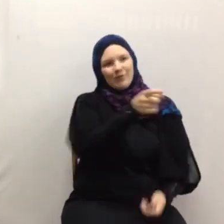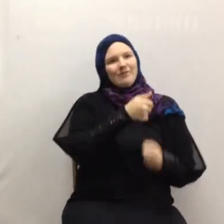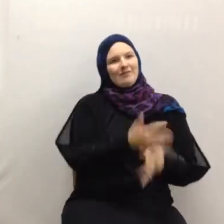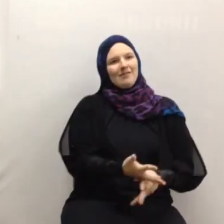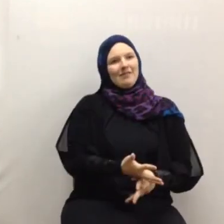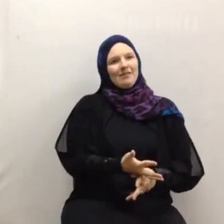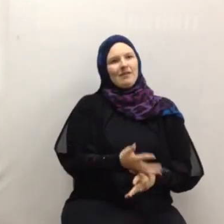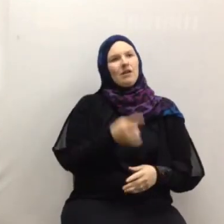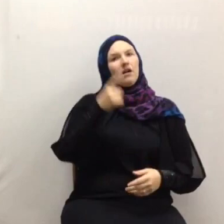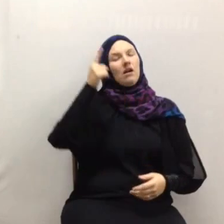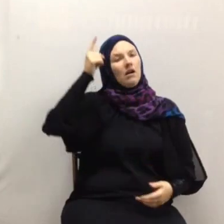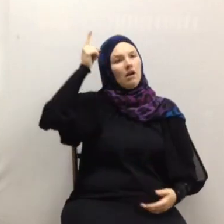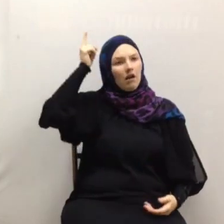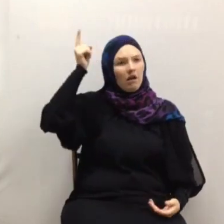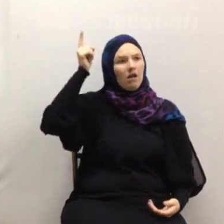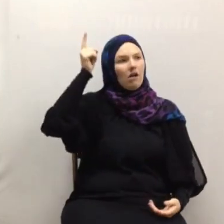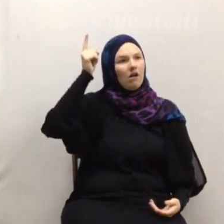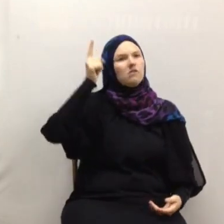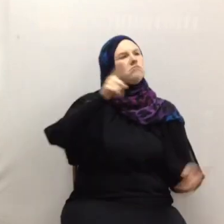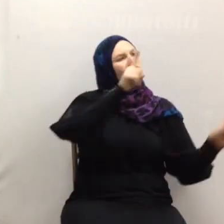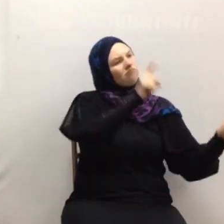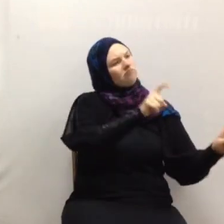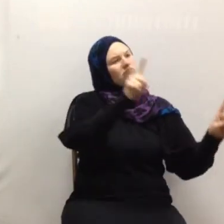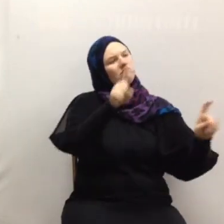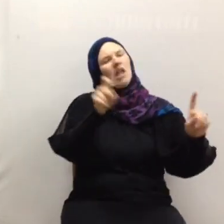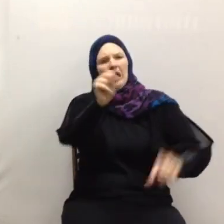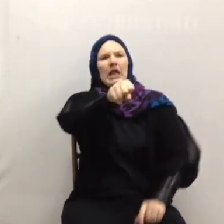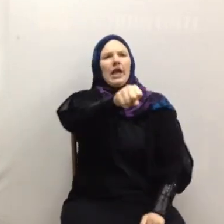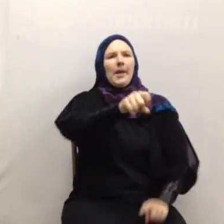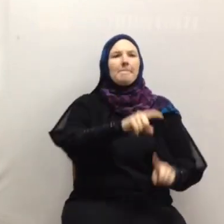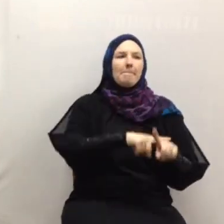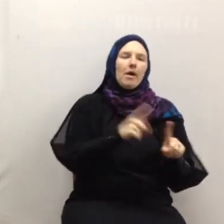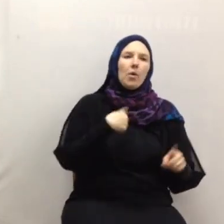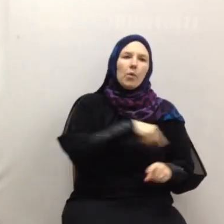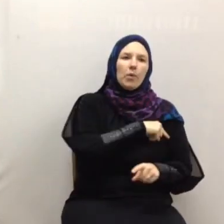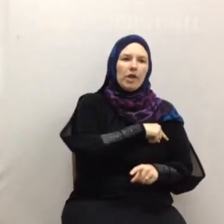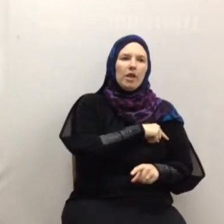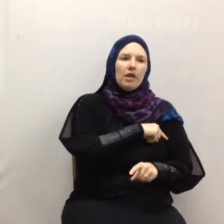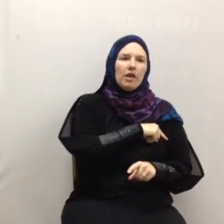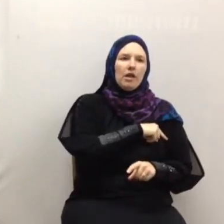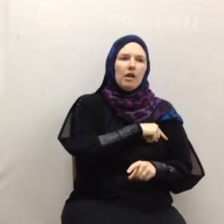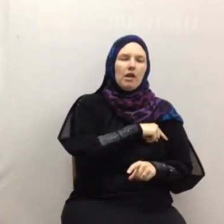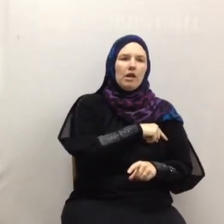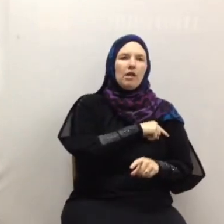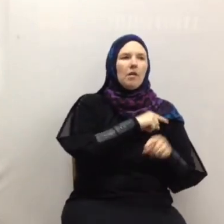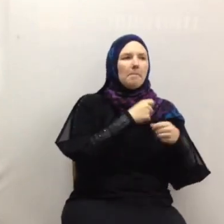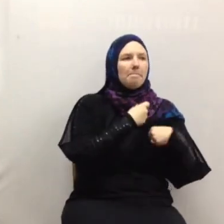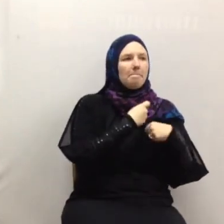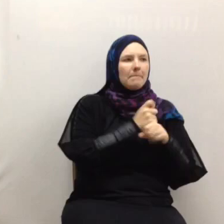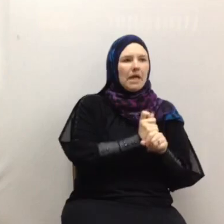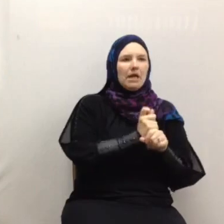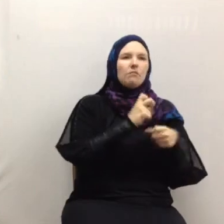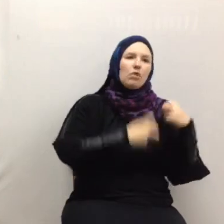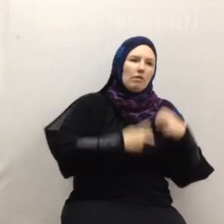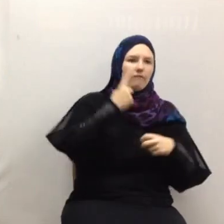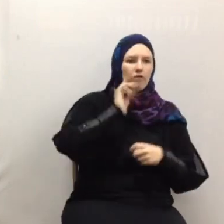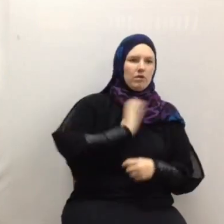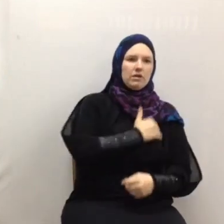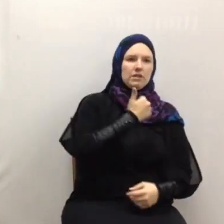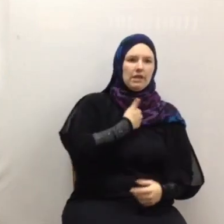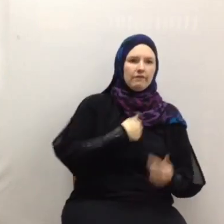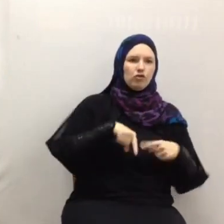yes, a test, yes, but we call on ourselves the miseries of life mostly